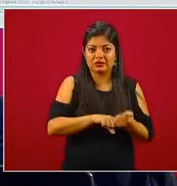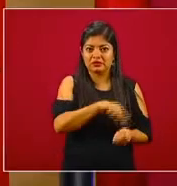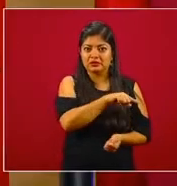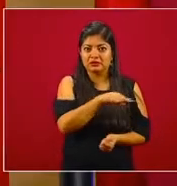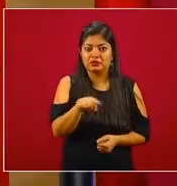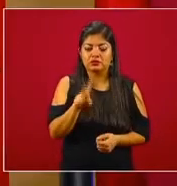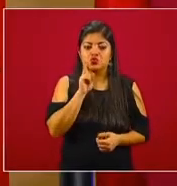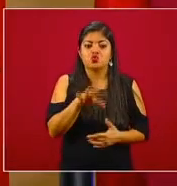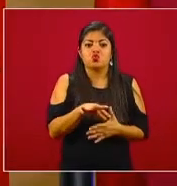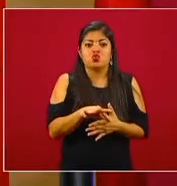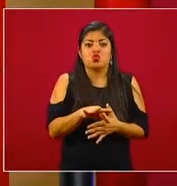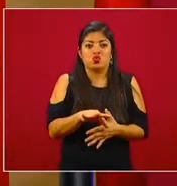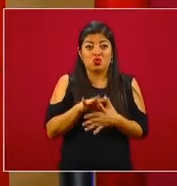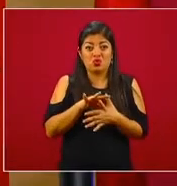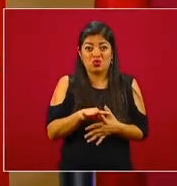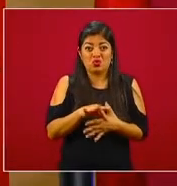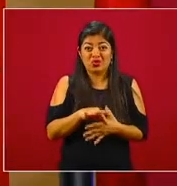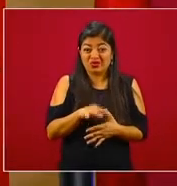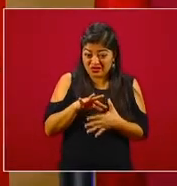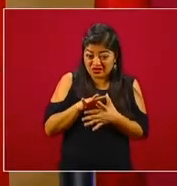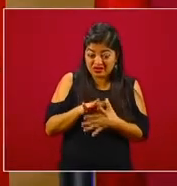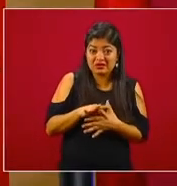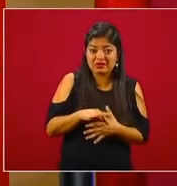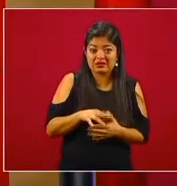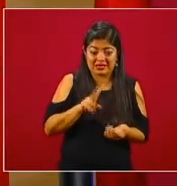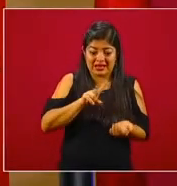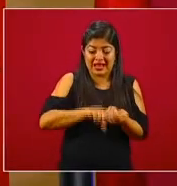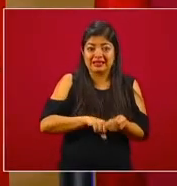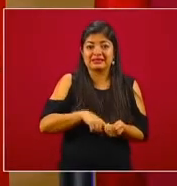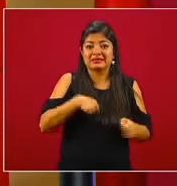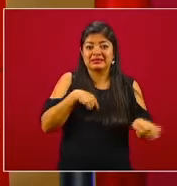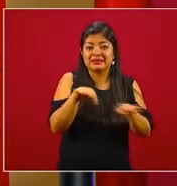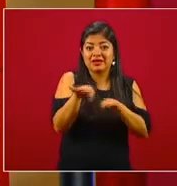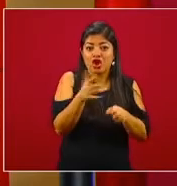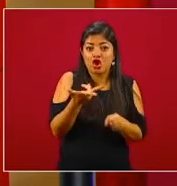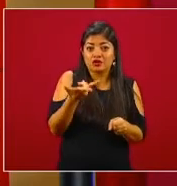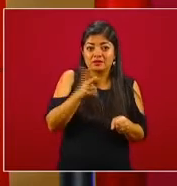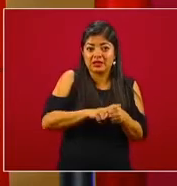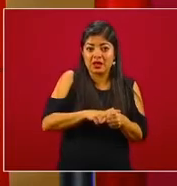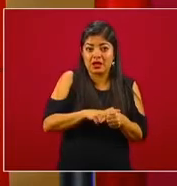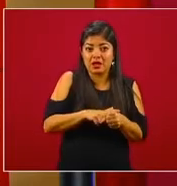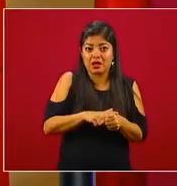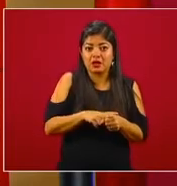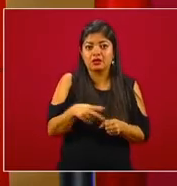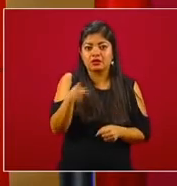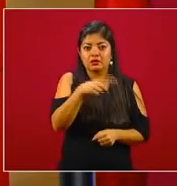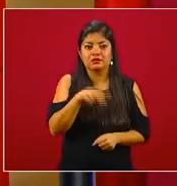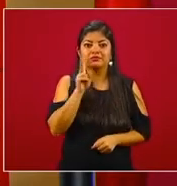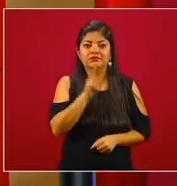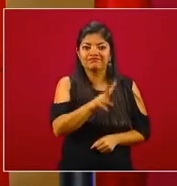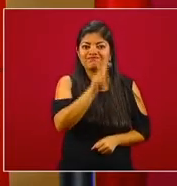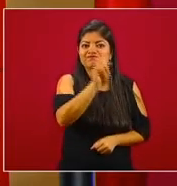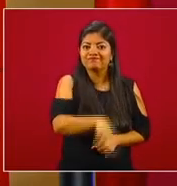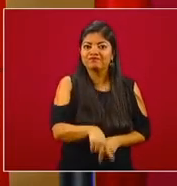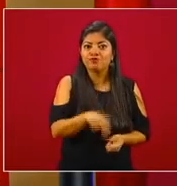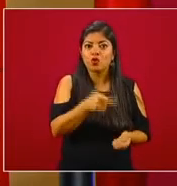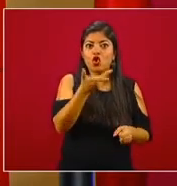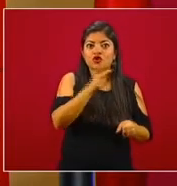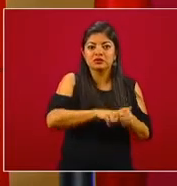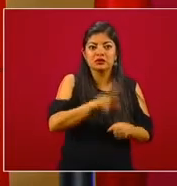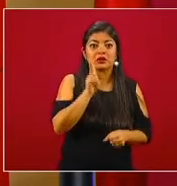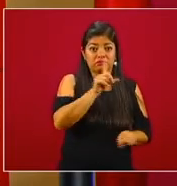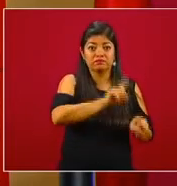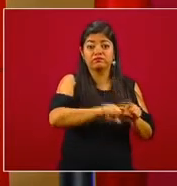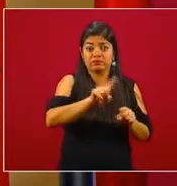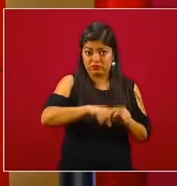viven specialists, intensamente doctors, and en el nurses. contexto de su When hospital. they are living on the day-to-day Y ellas y basis, ellos están they viendo live lo the que ocurre en los reality in the hospitales y framework hay of